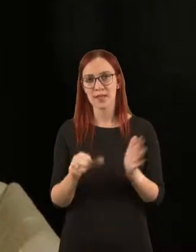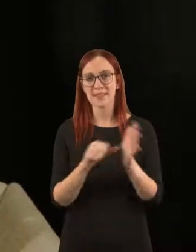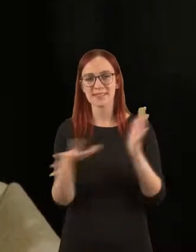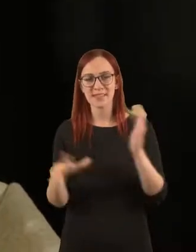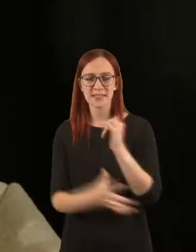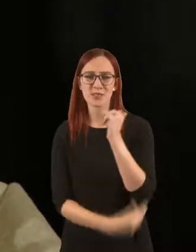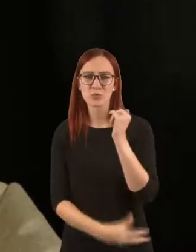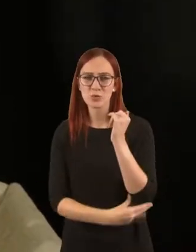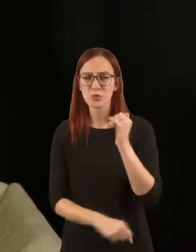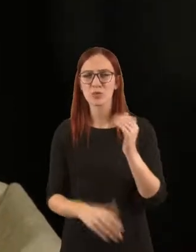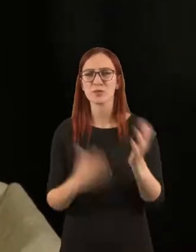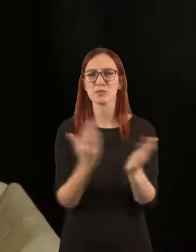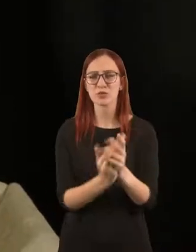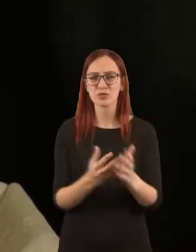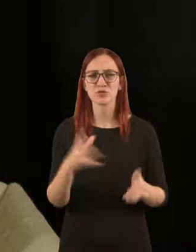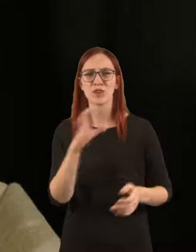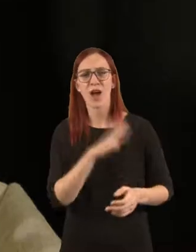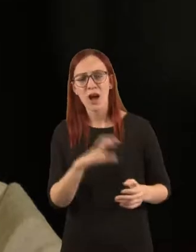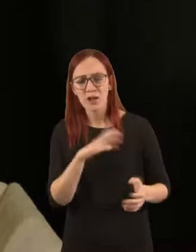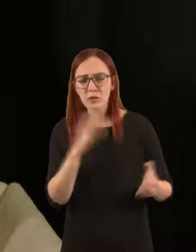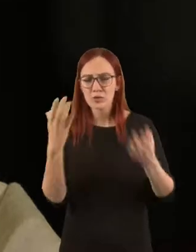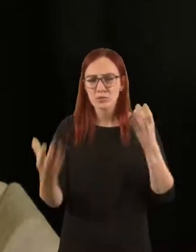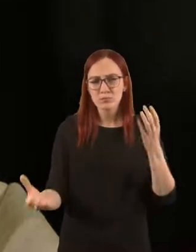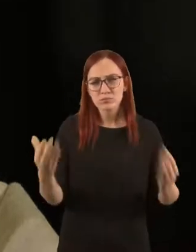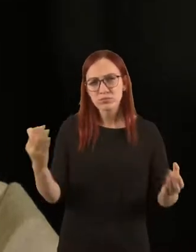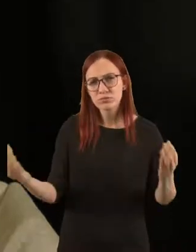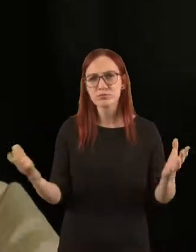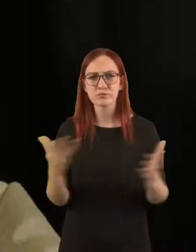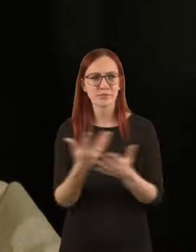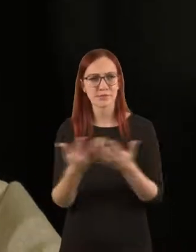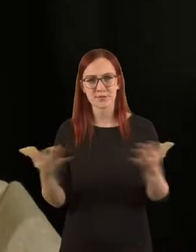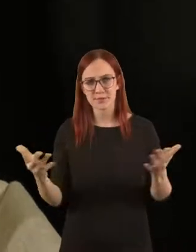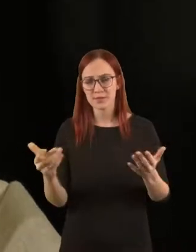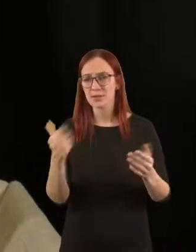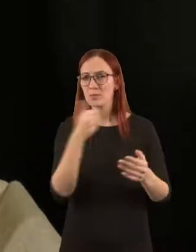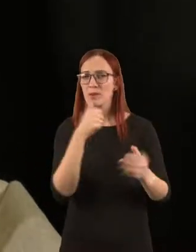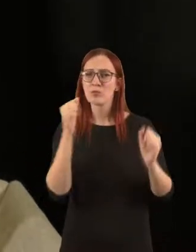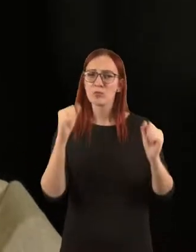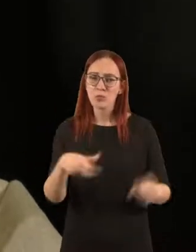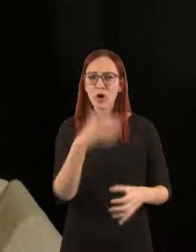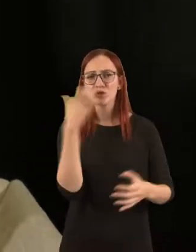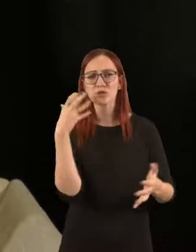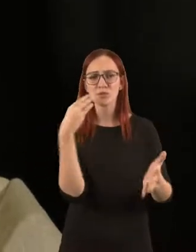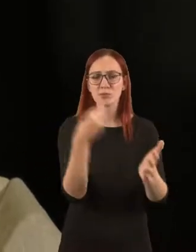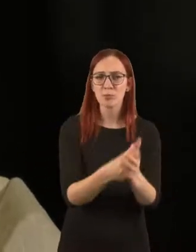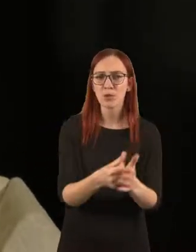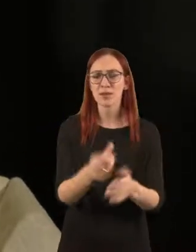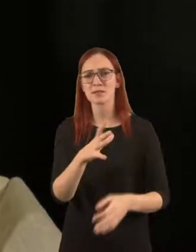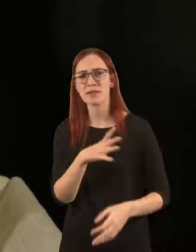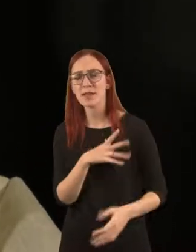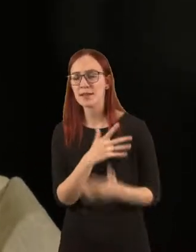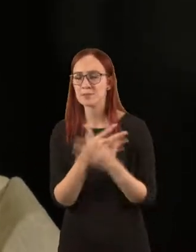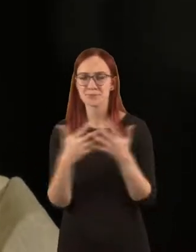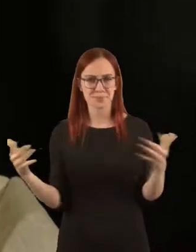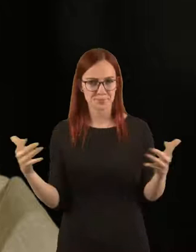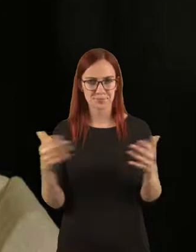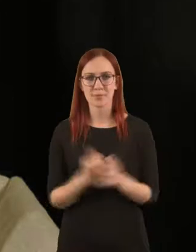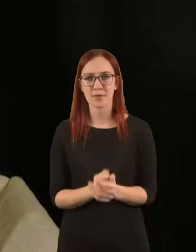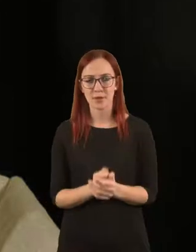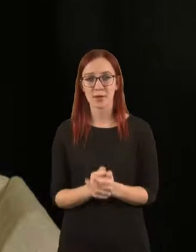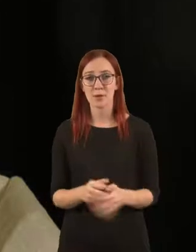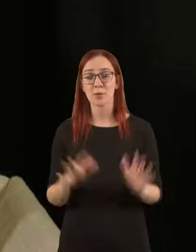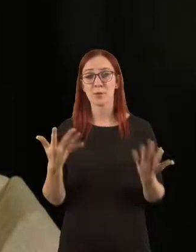prices, well, we shouldn't forget other issues, that is the level of income, the affordability of